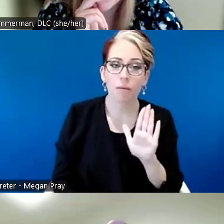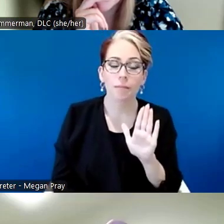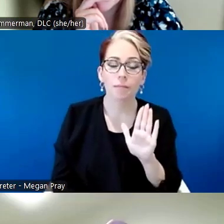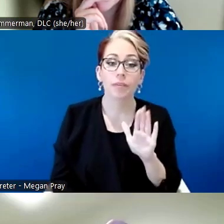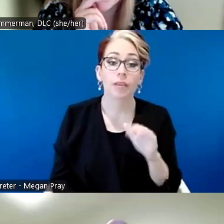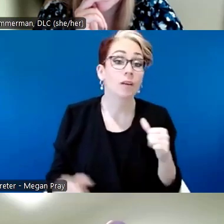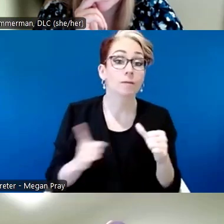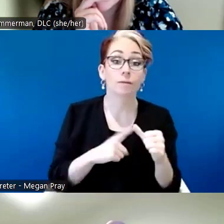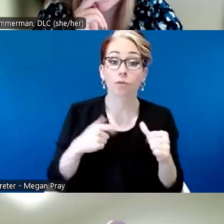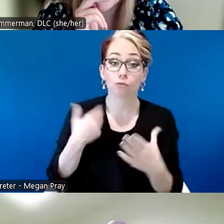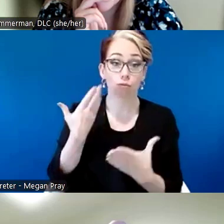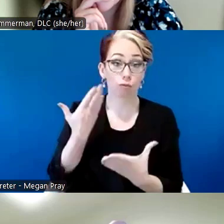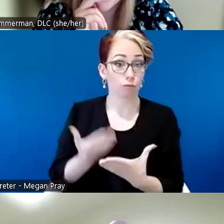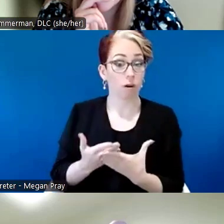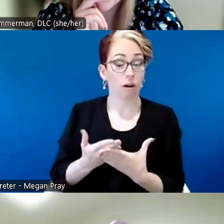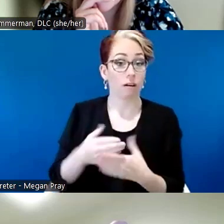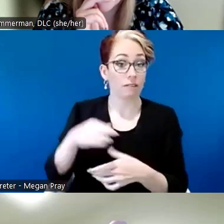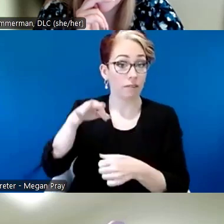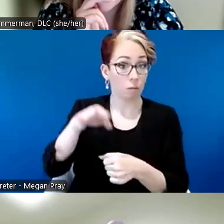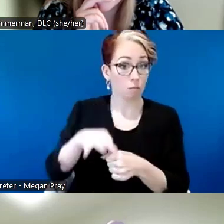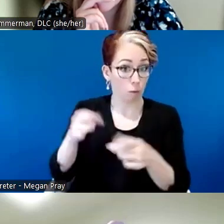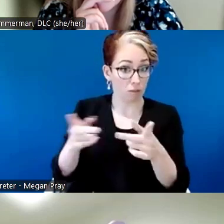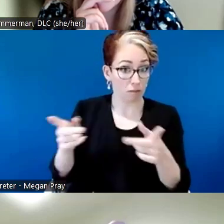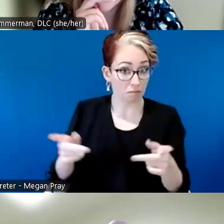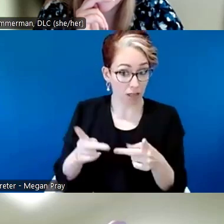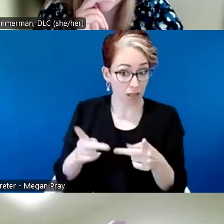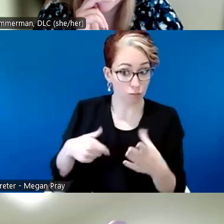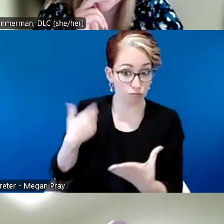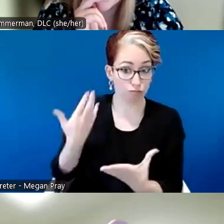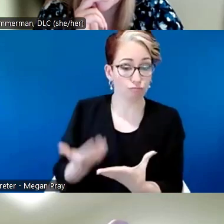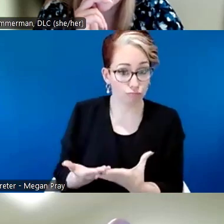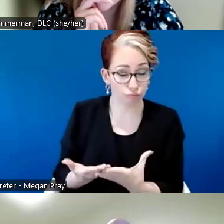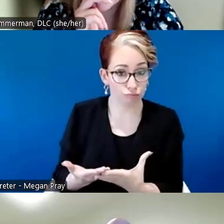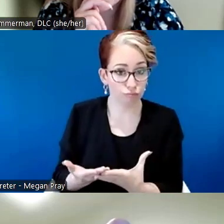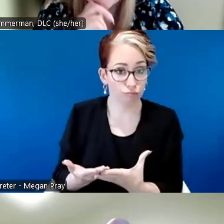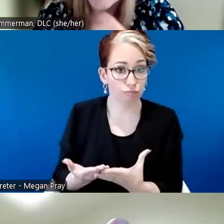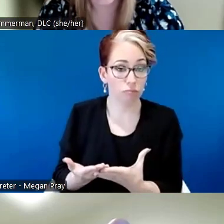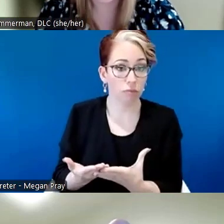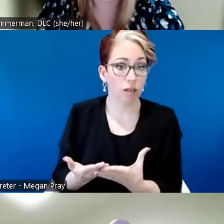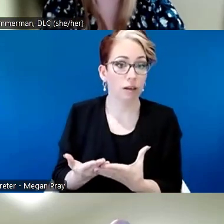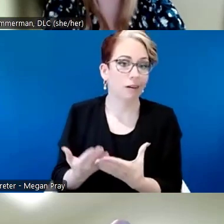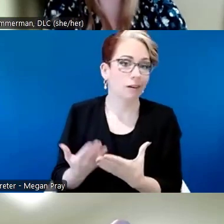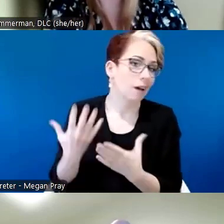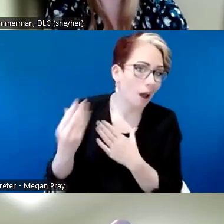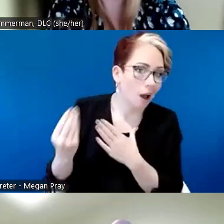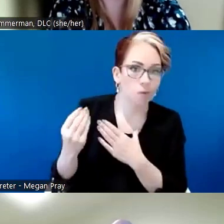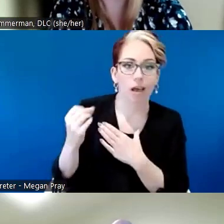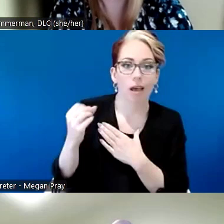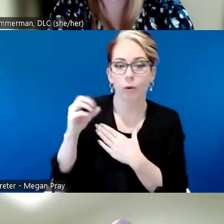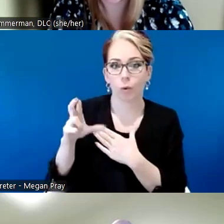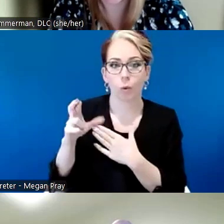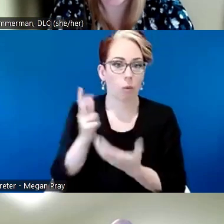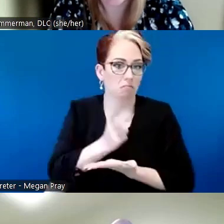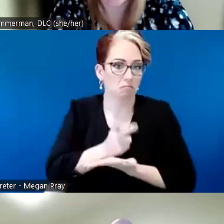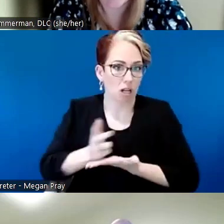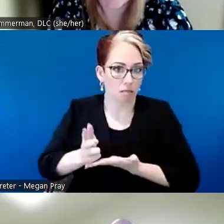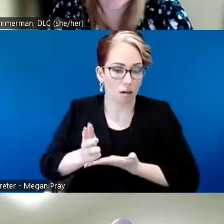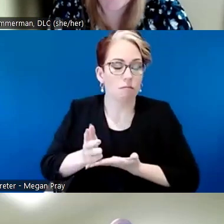first arrive at a polling place, you will be either outside or in a parking